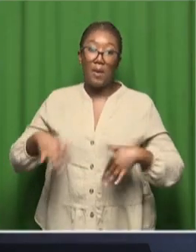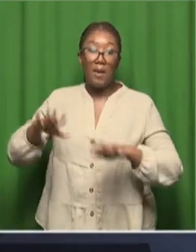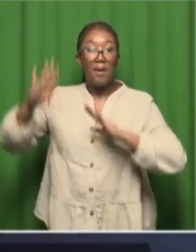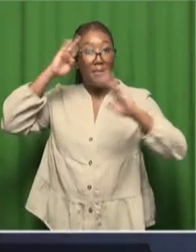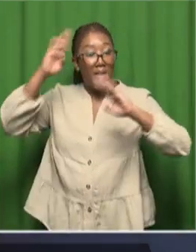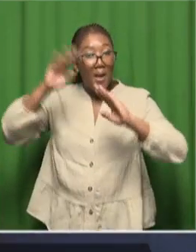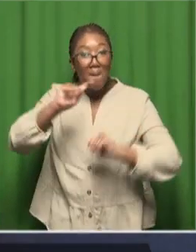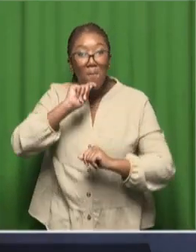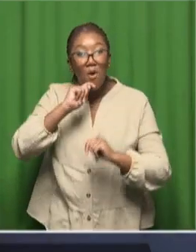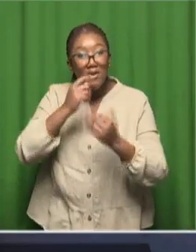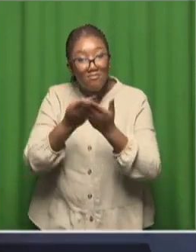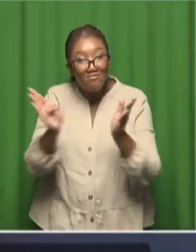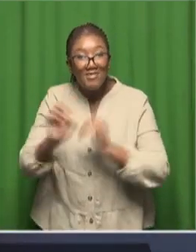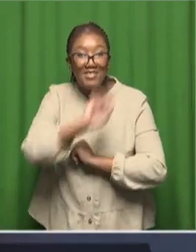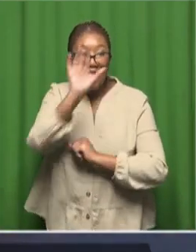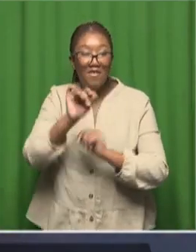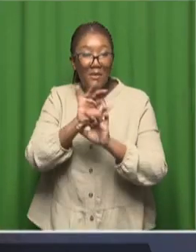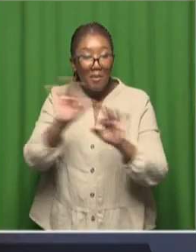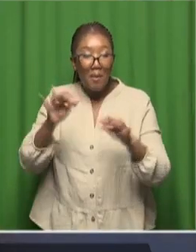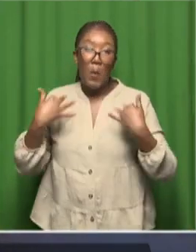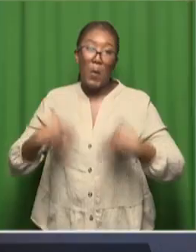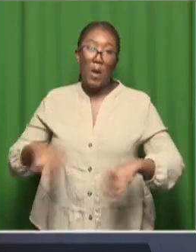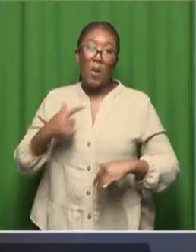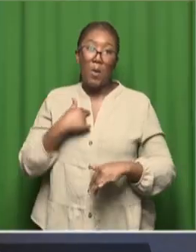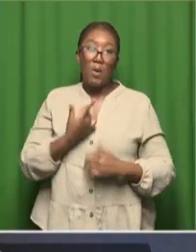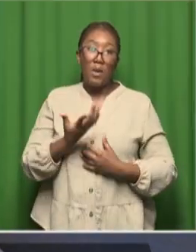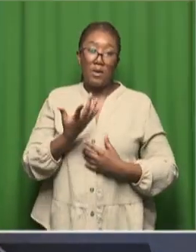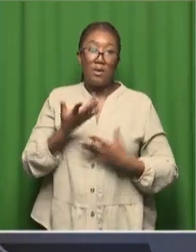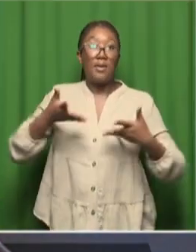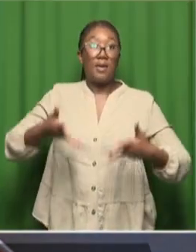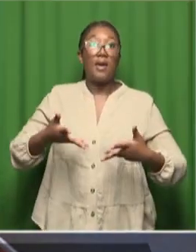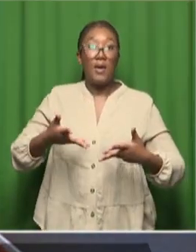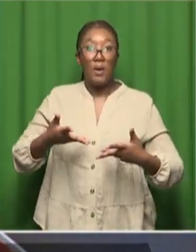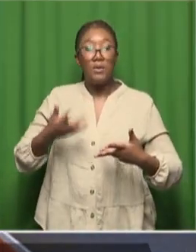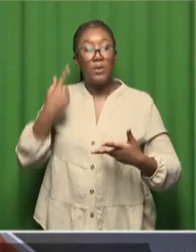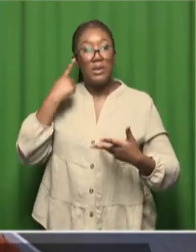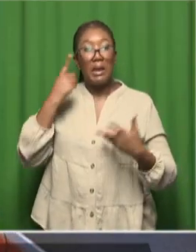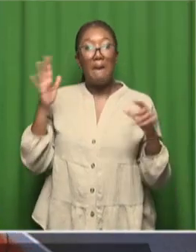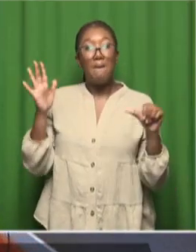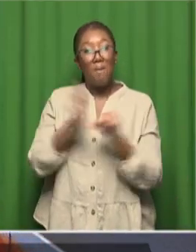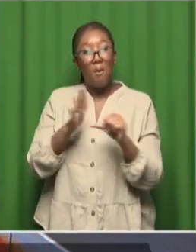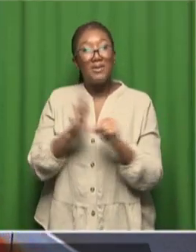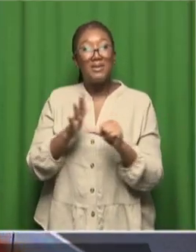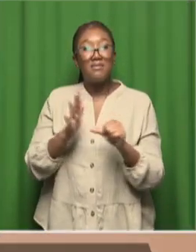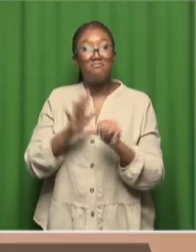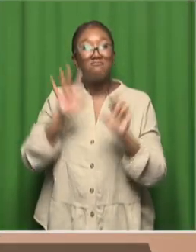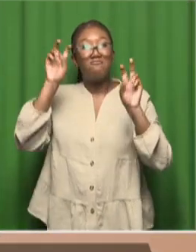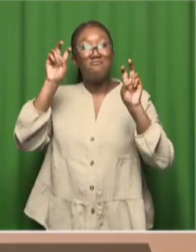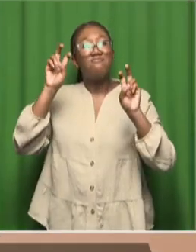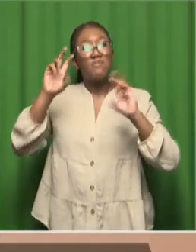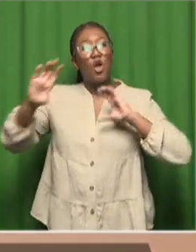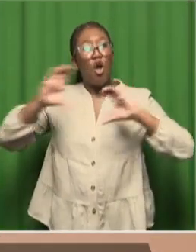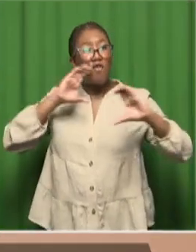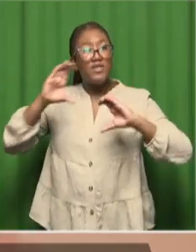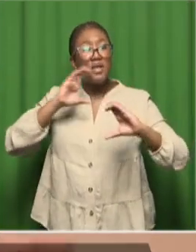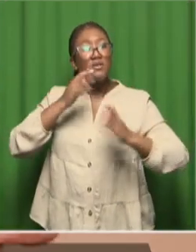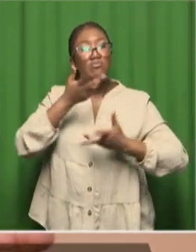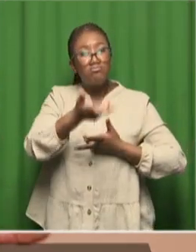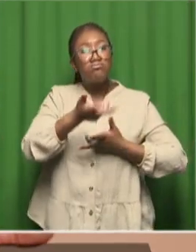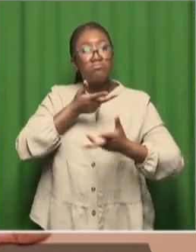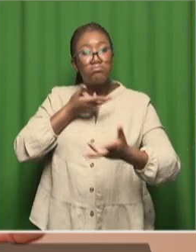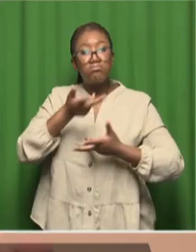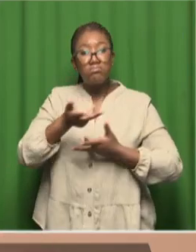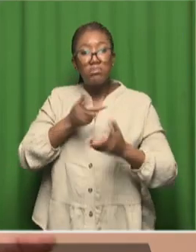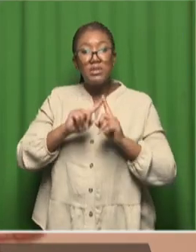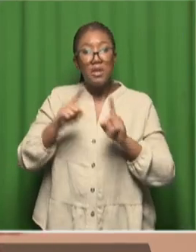all the viewers. Yeah, indeed. It's good to have you here because this is probably one of the most important conversations, and one where if we, I suppose,